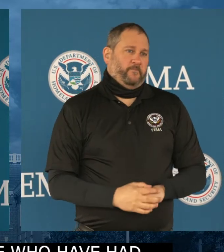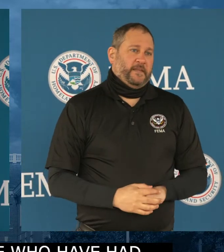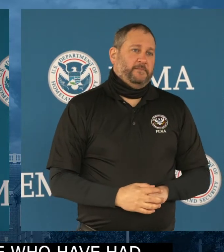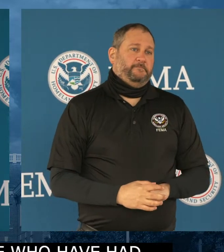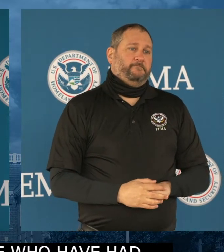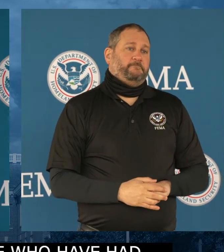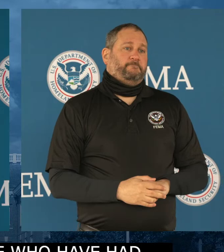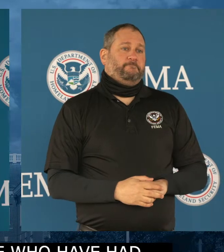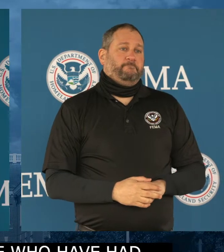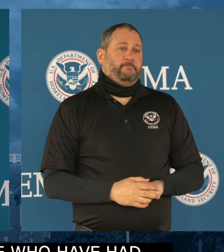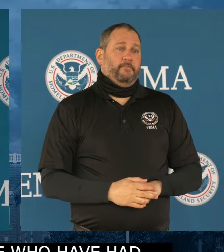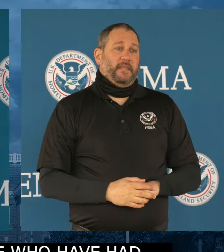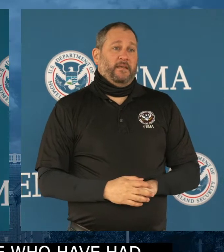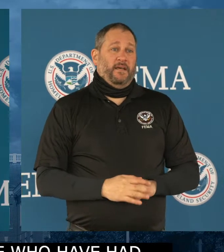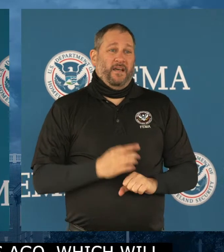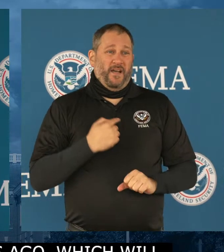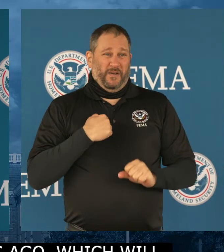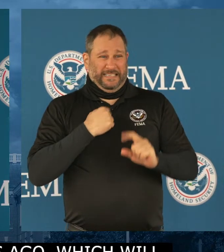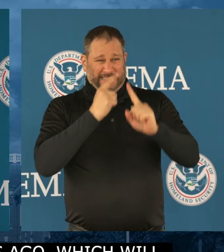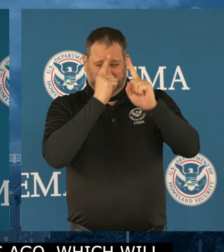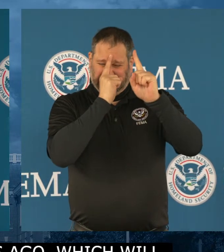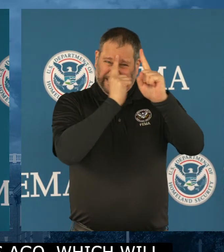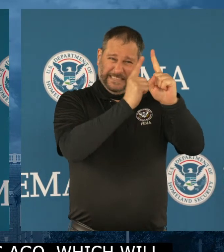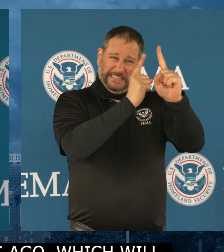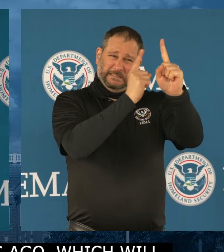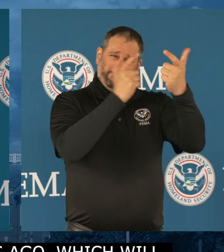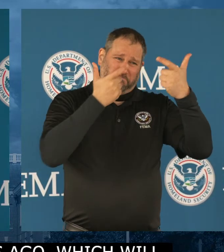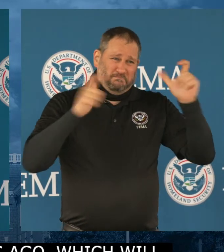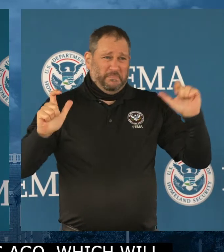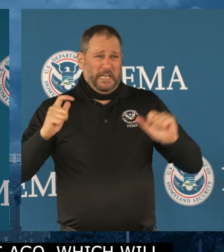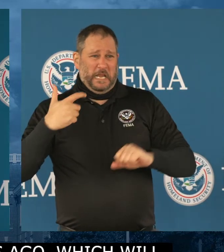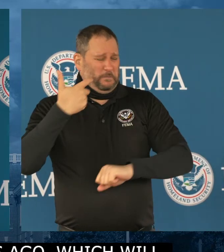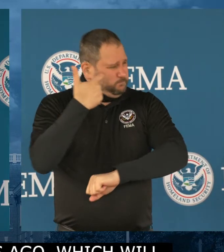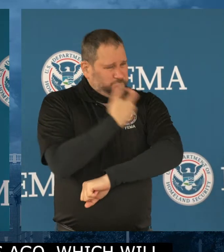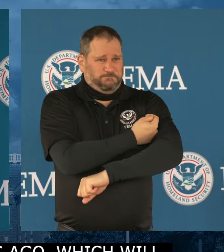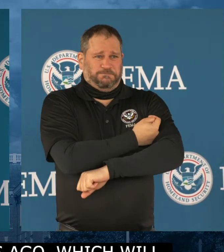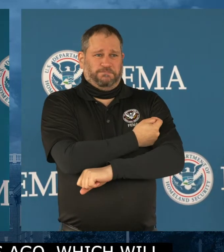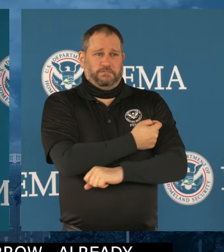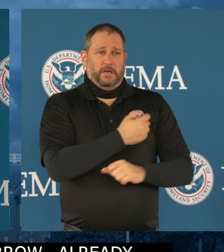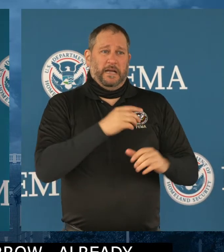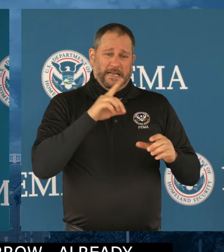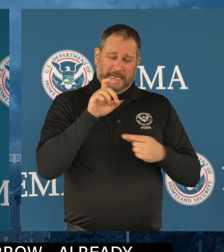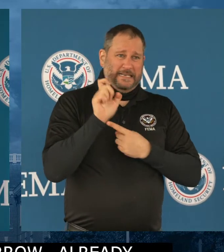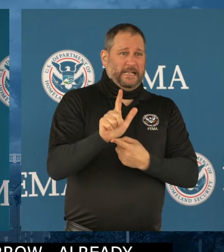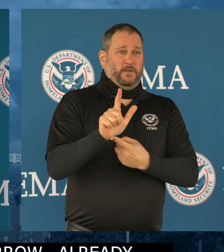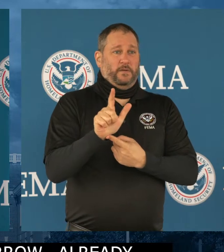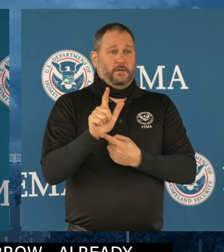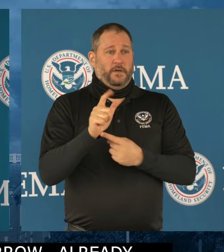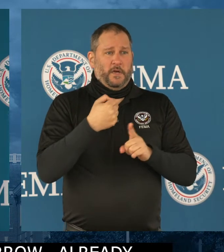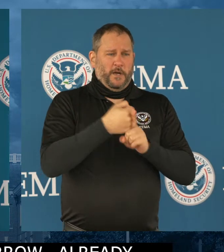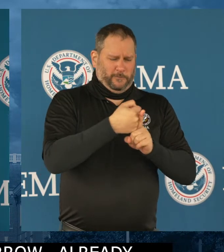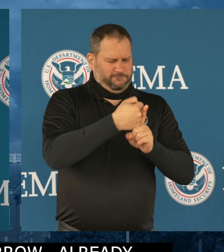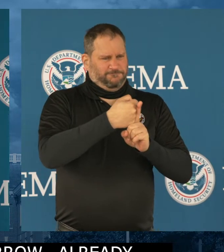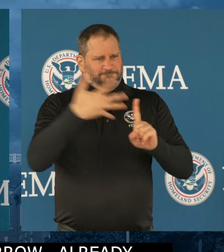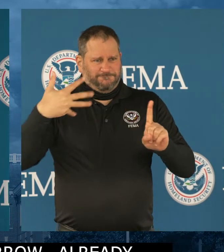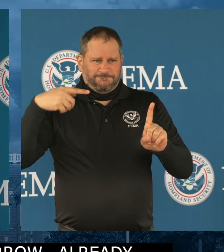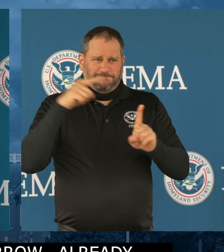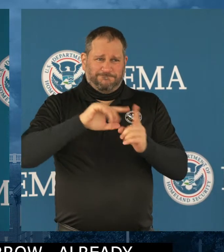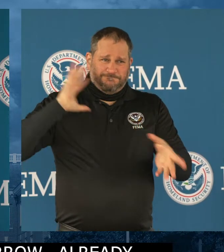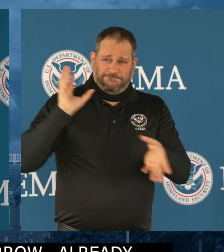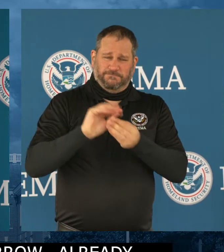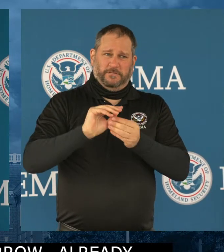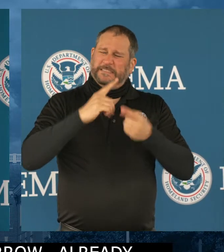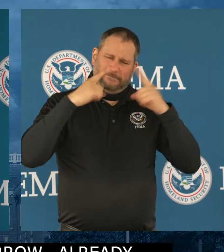made big strides in Delaware, getting needles into people's arms, and that has been our objective from day one. That was the